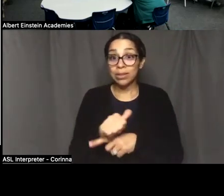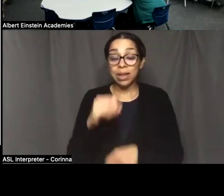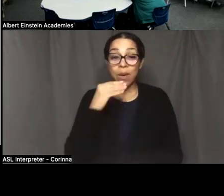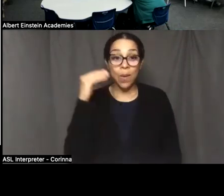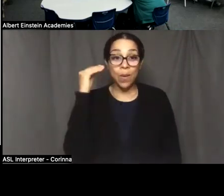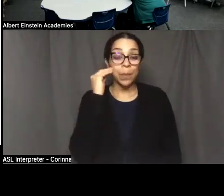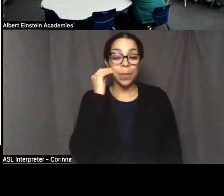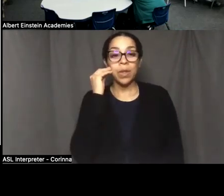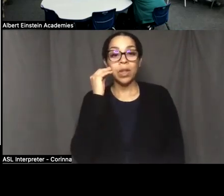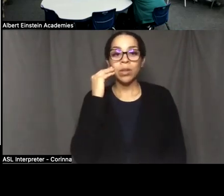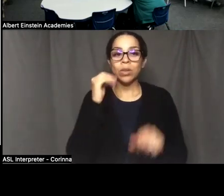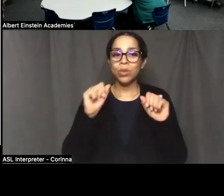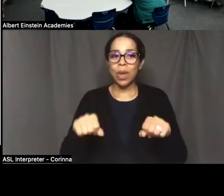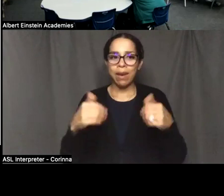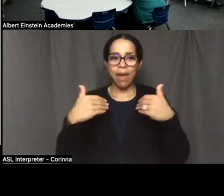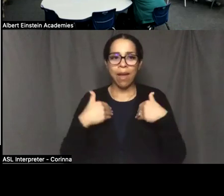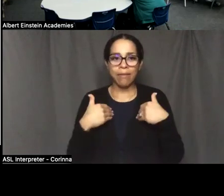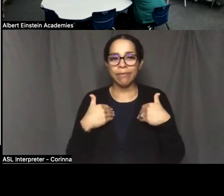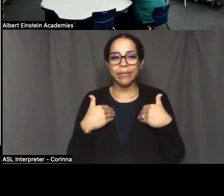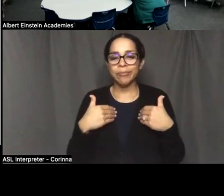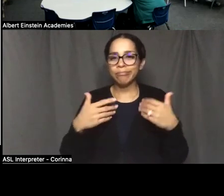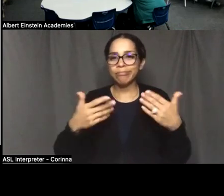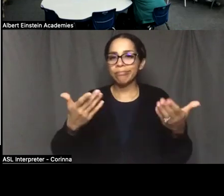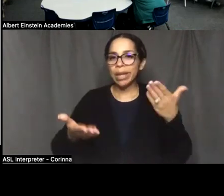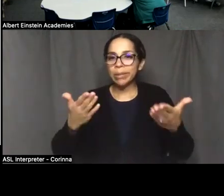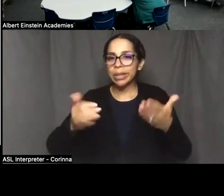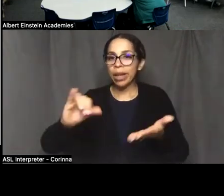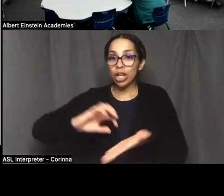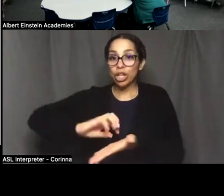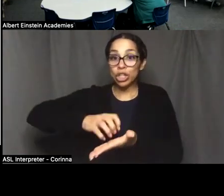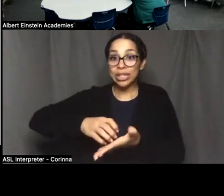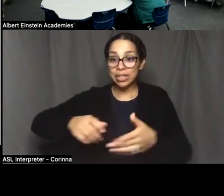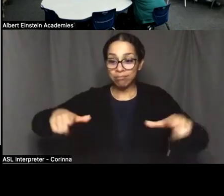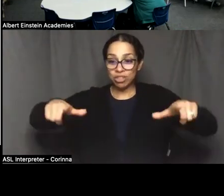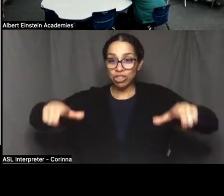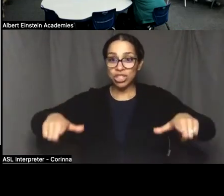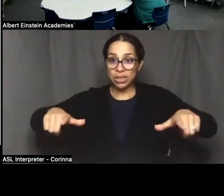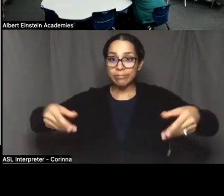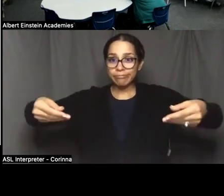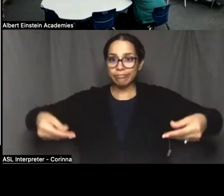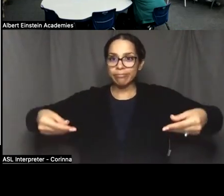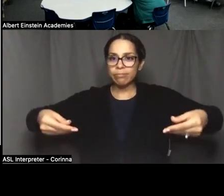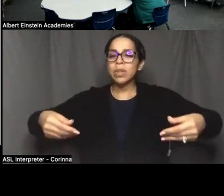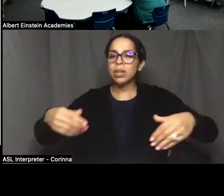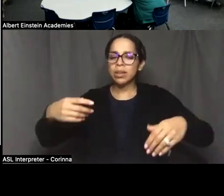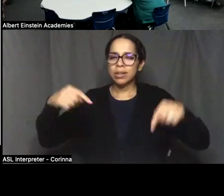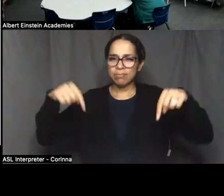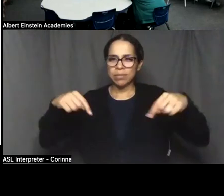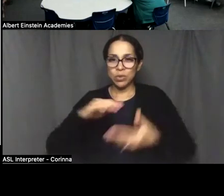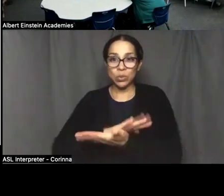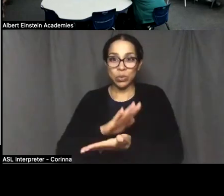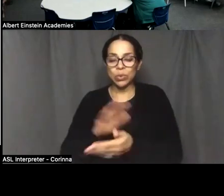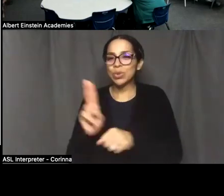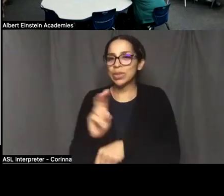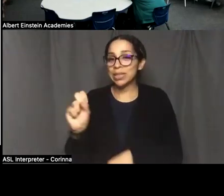is to either have a little tray, you can use a cookie sheet or something, and you can put something in it. Like we use sand at school, but sand can be really messy at